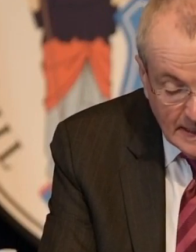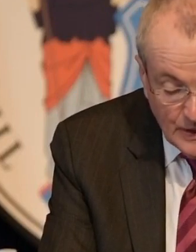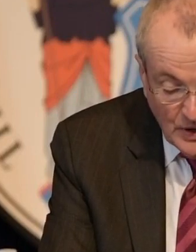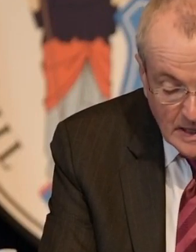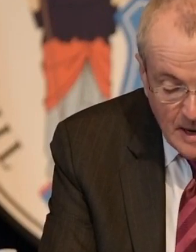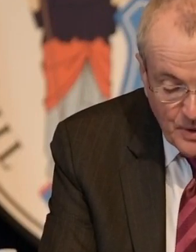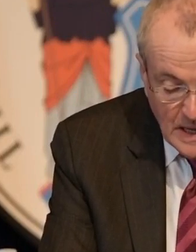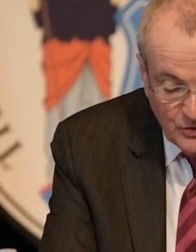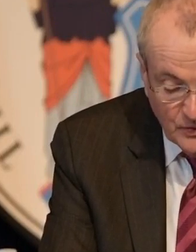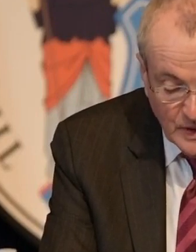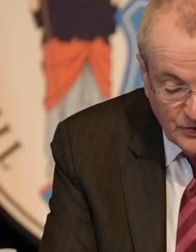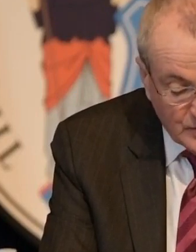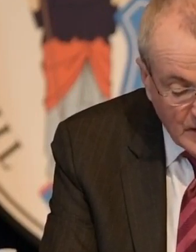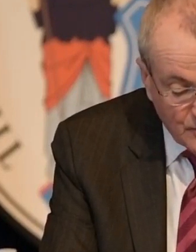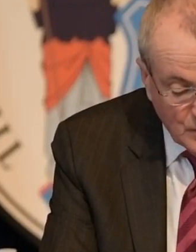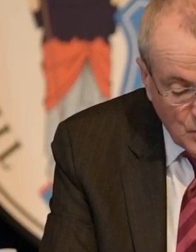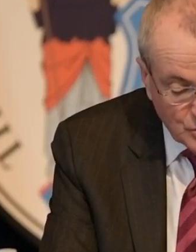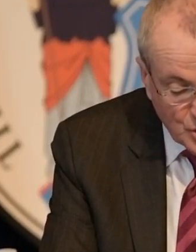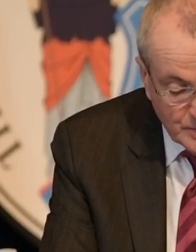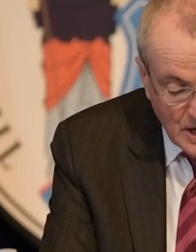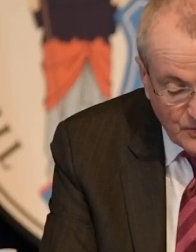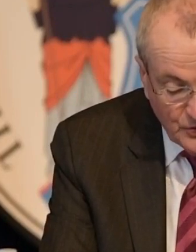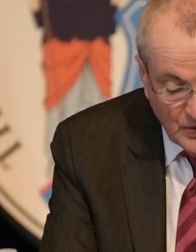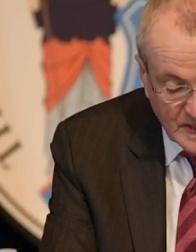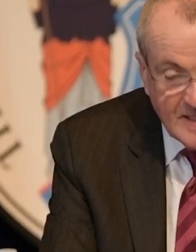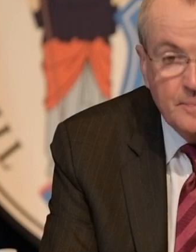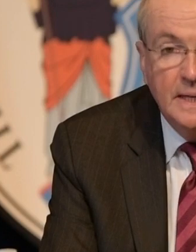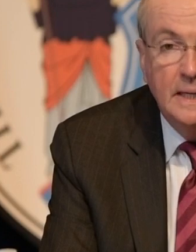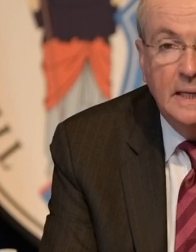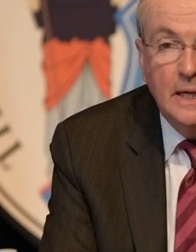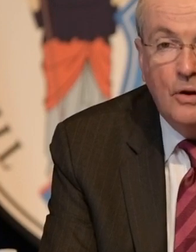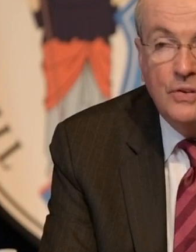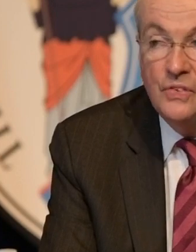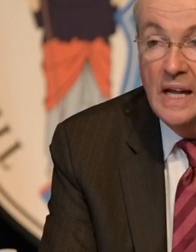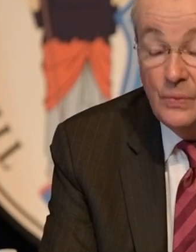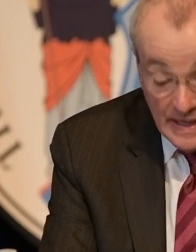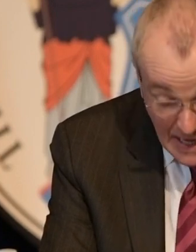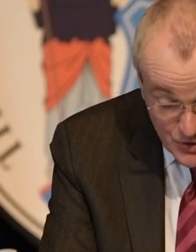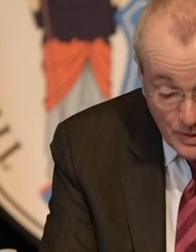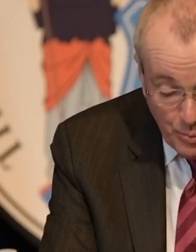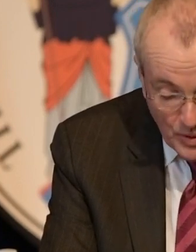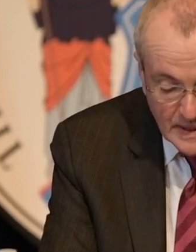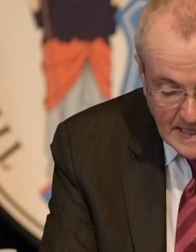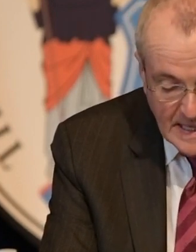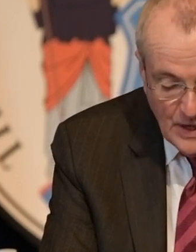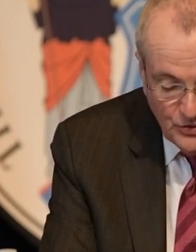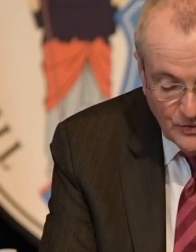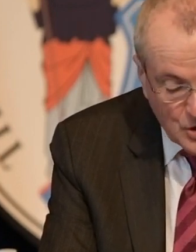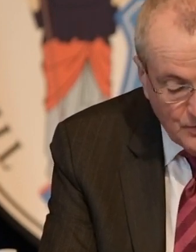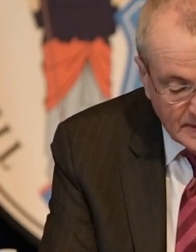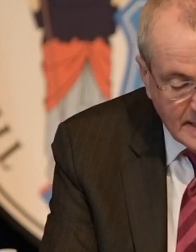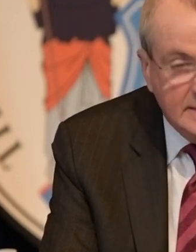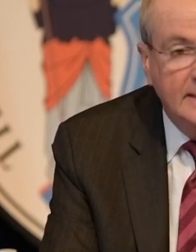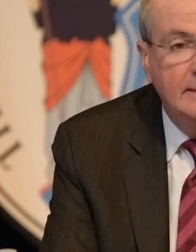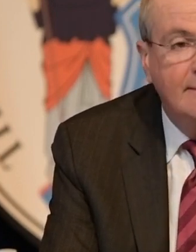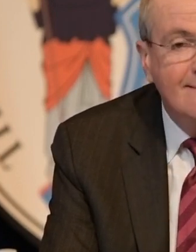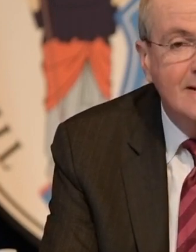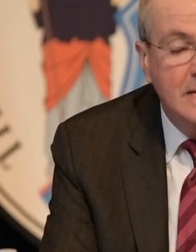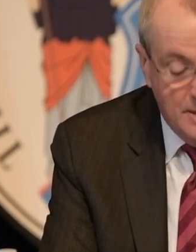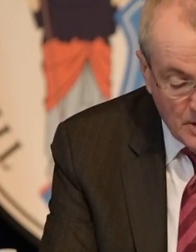covid19.nj.gov. It is a comprehensive list of every long-term care facility in our state that has reported a case of